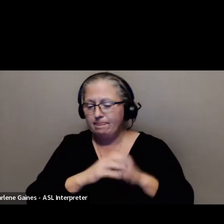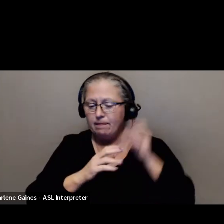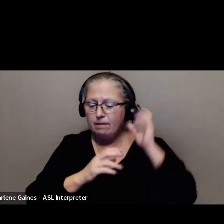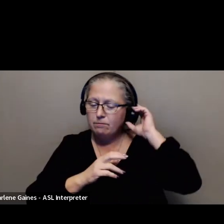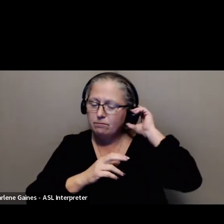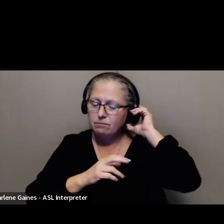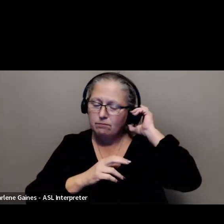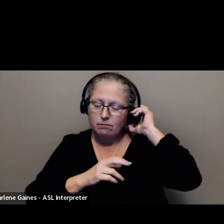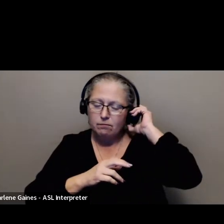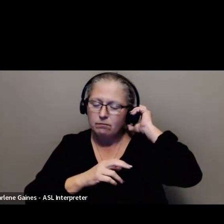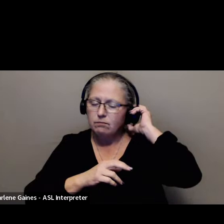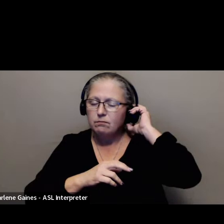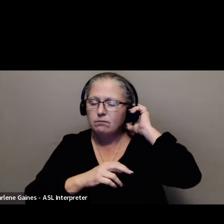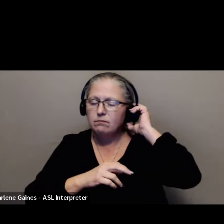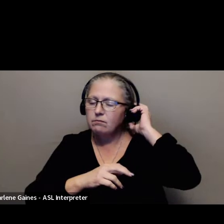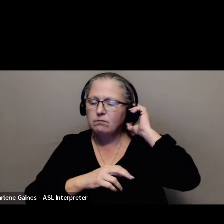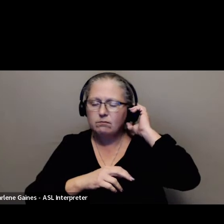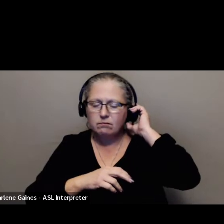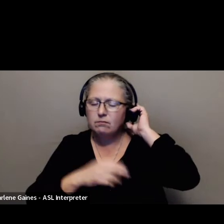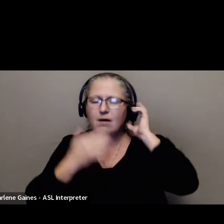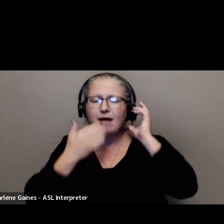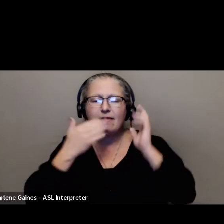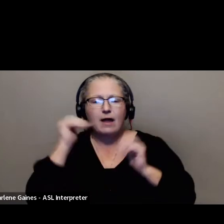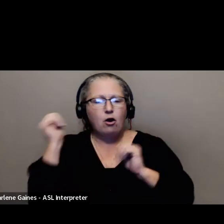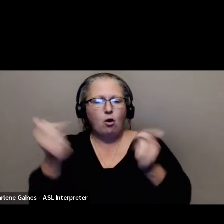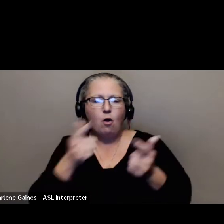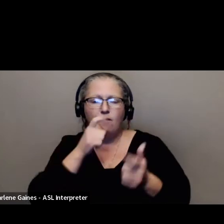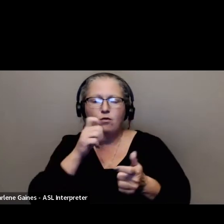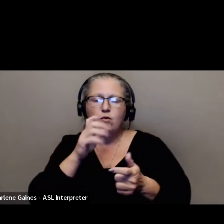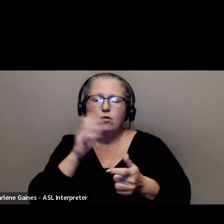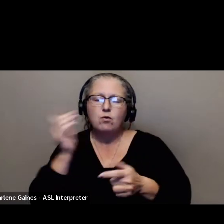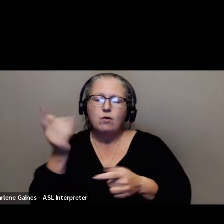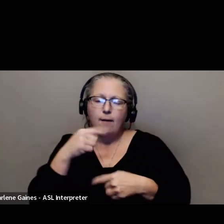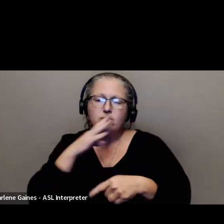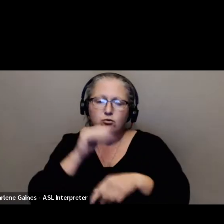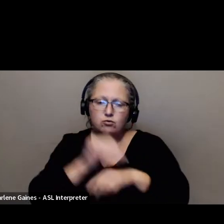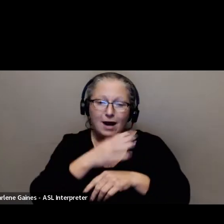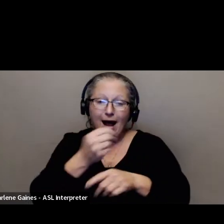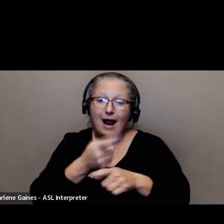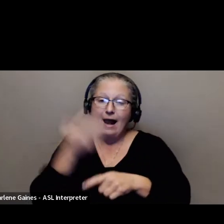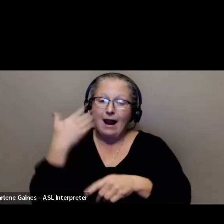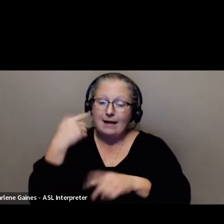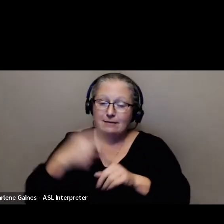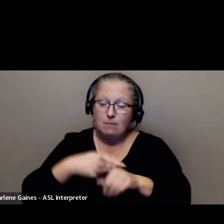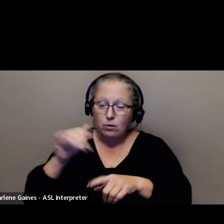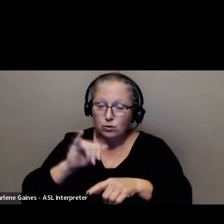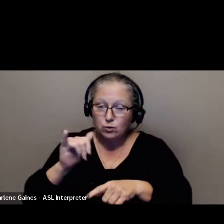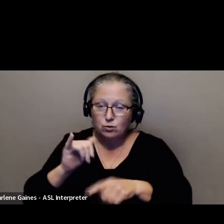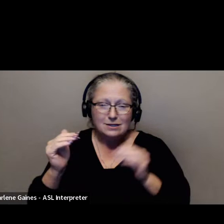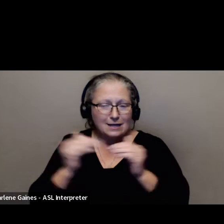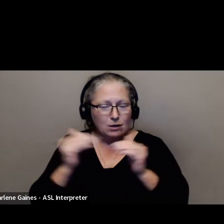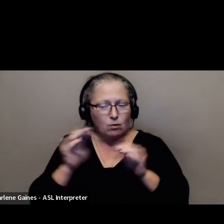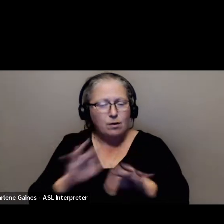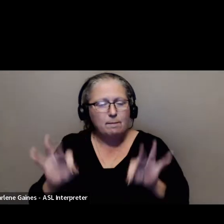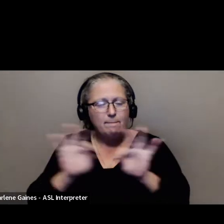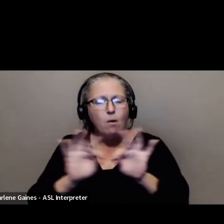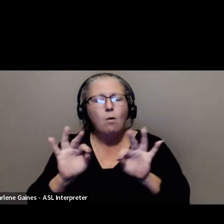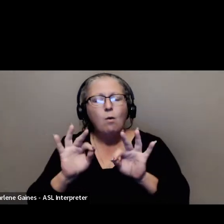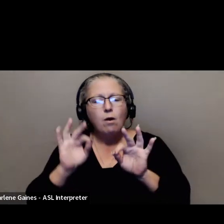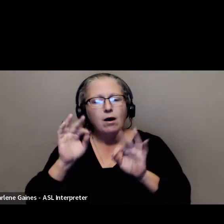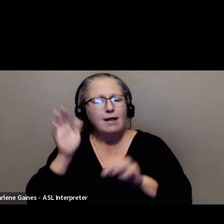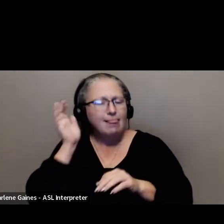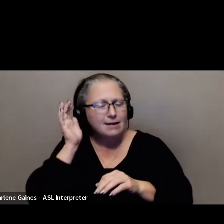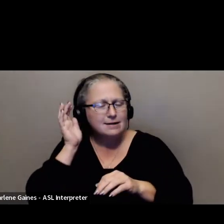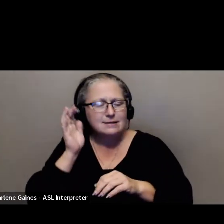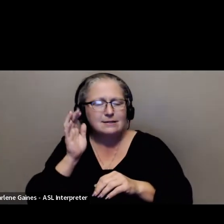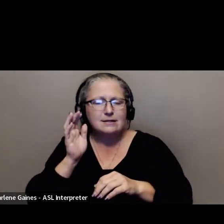And I want to thank everybody for coming to speak tonight. I also want to thank those that spoke last month as well. It's equally important to be able to